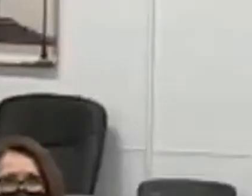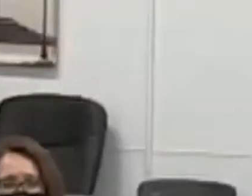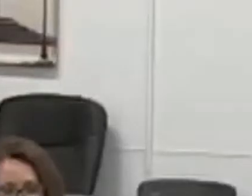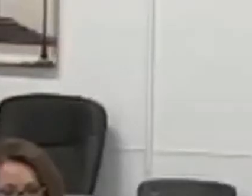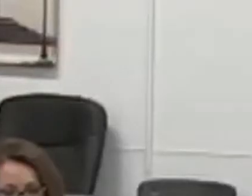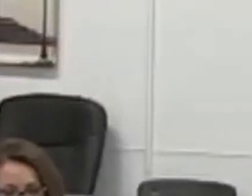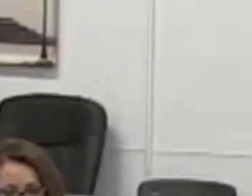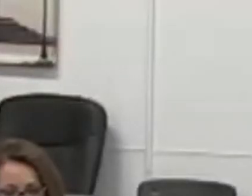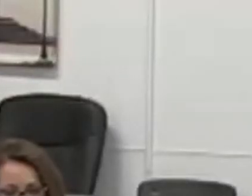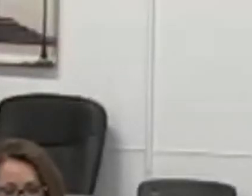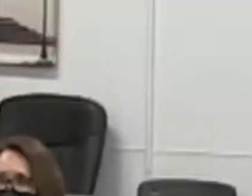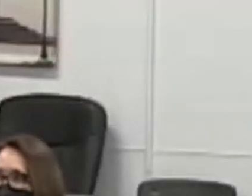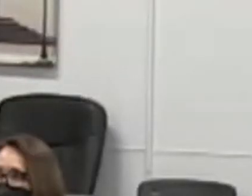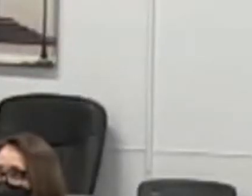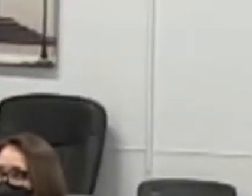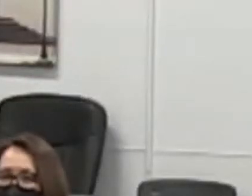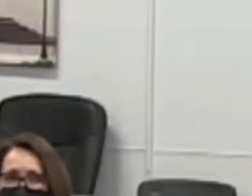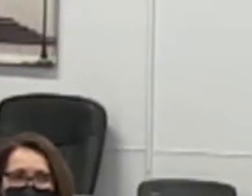Thank you so much.